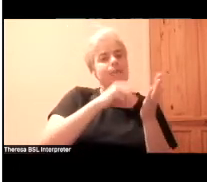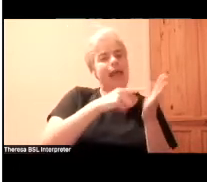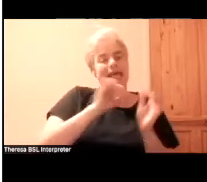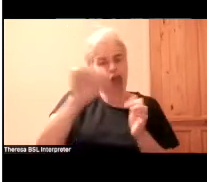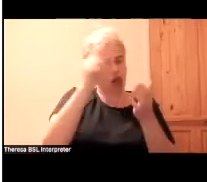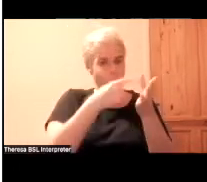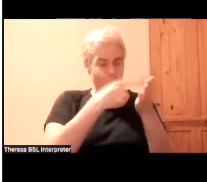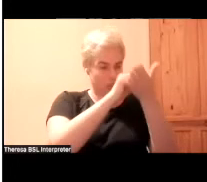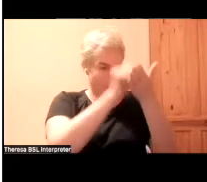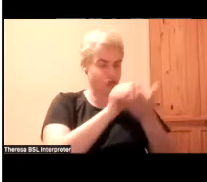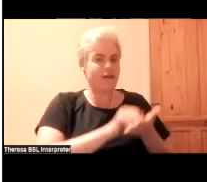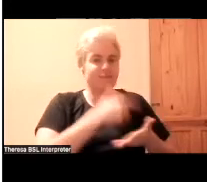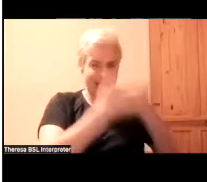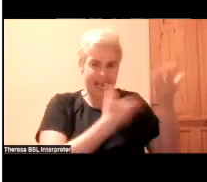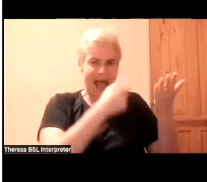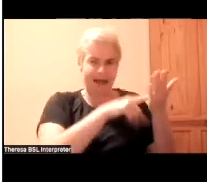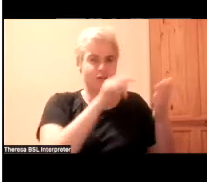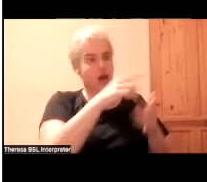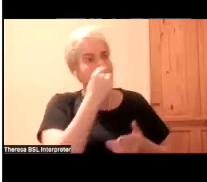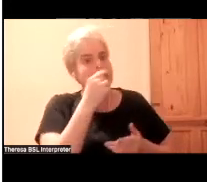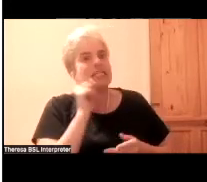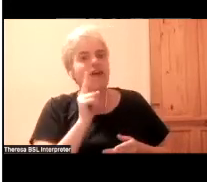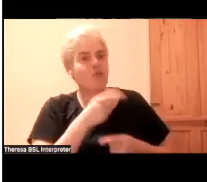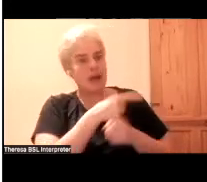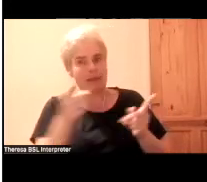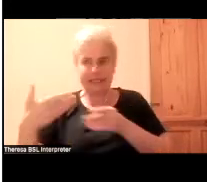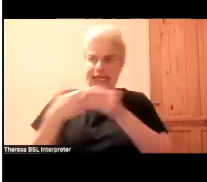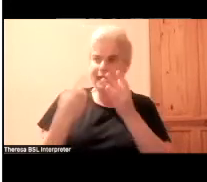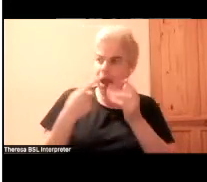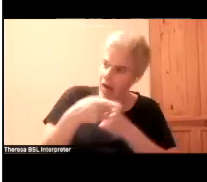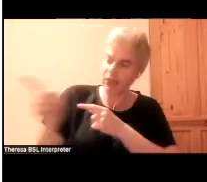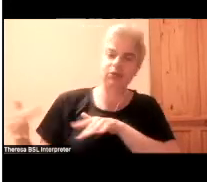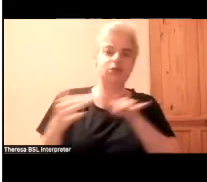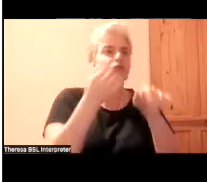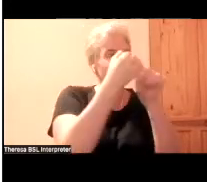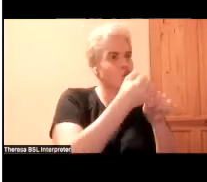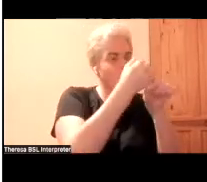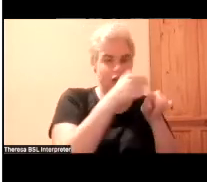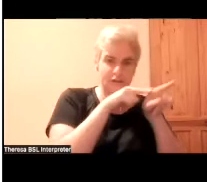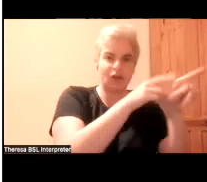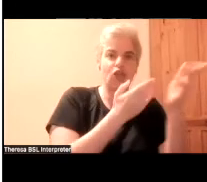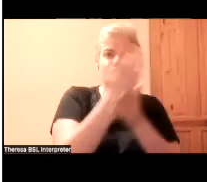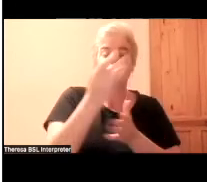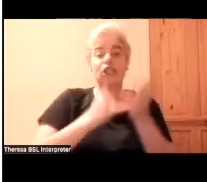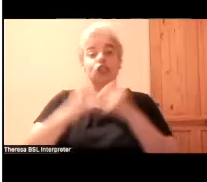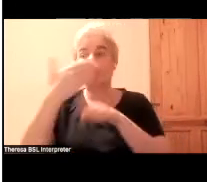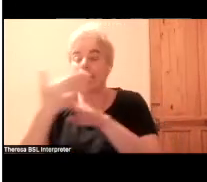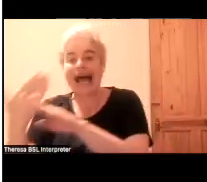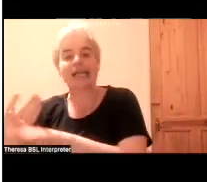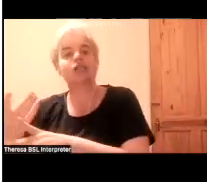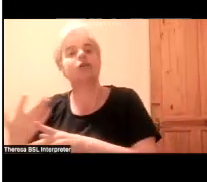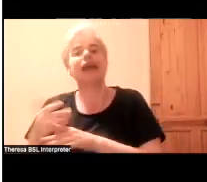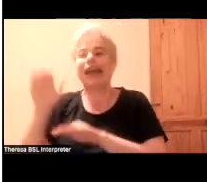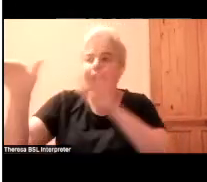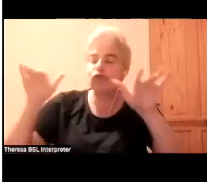autobiography about the ability of women to lead others to the church through their social action and